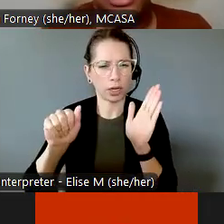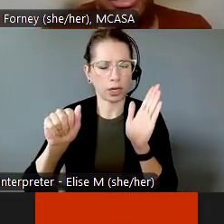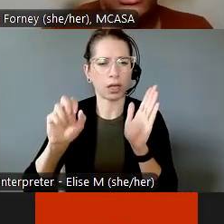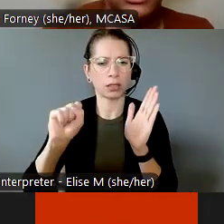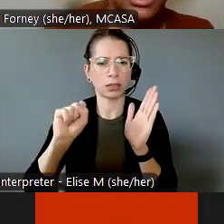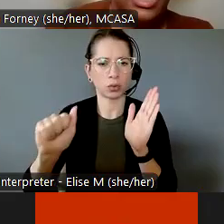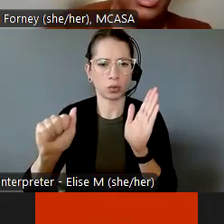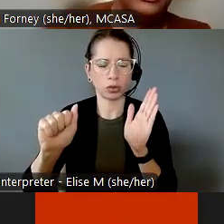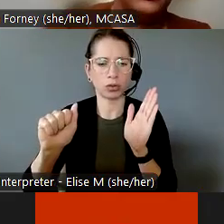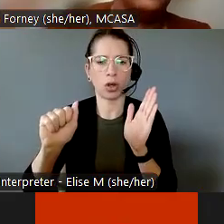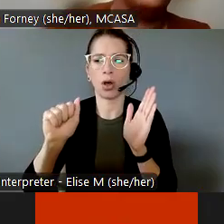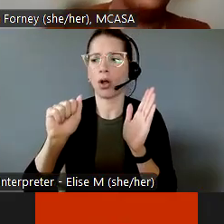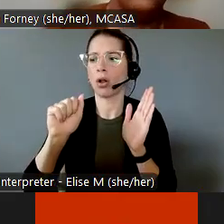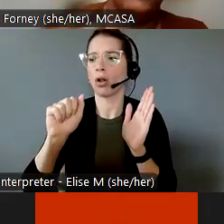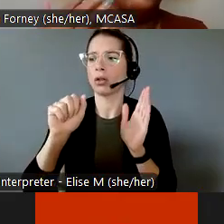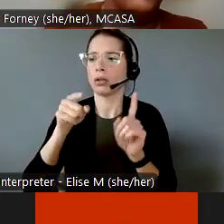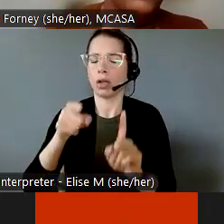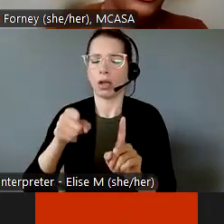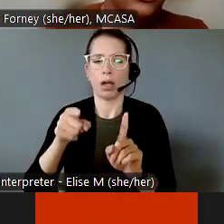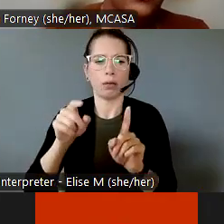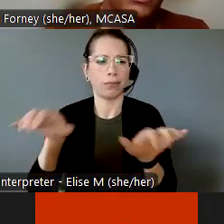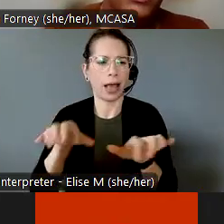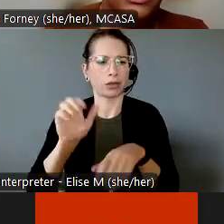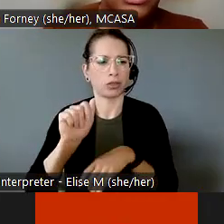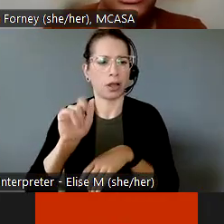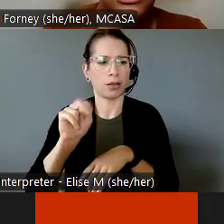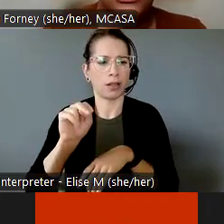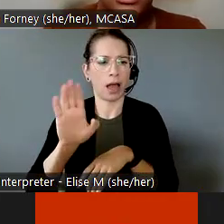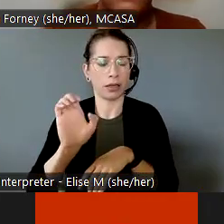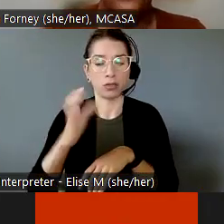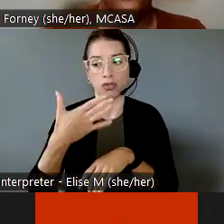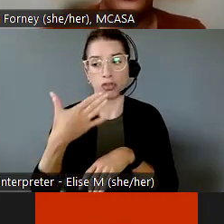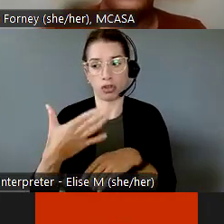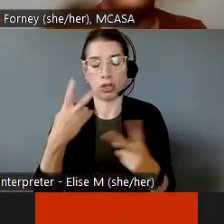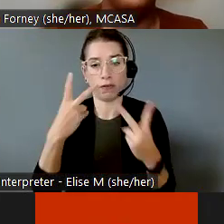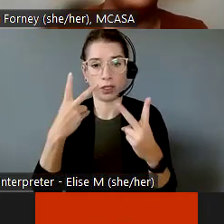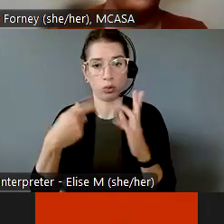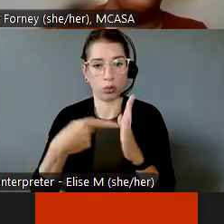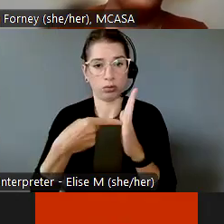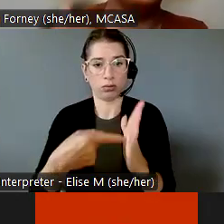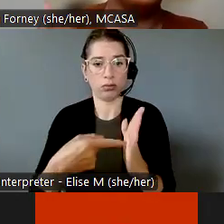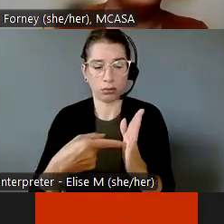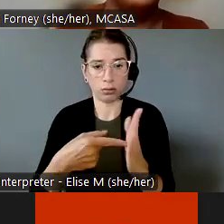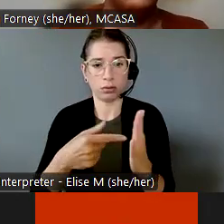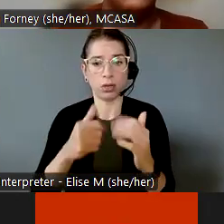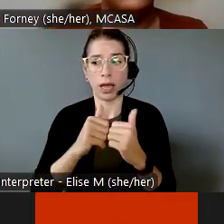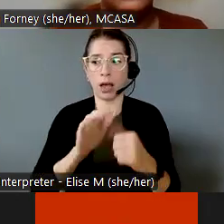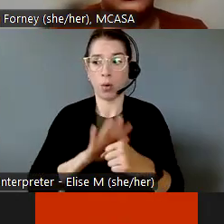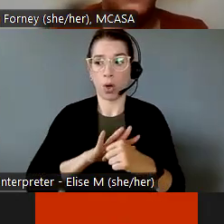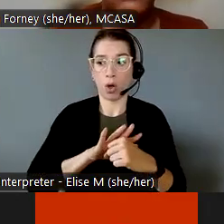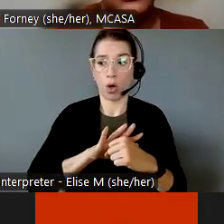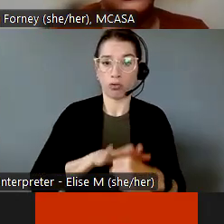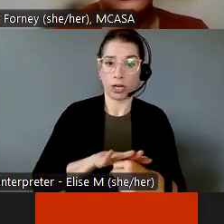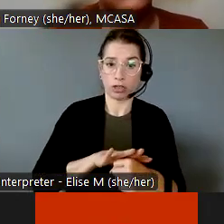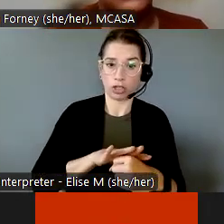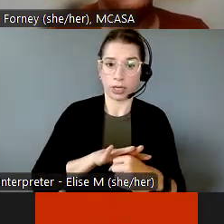Action Alliance. And it is an incredible visual representation of the way in which oppression is